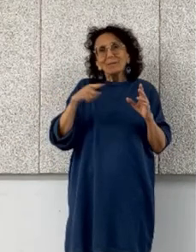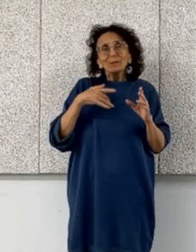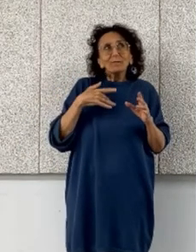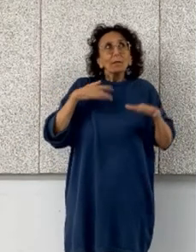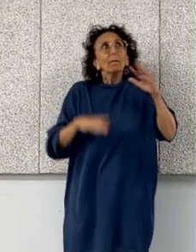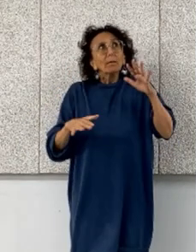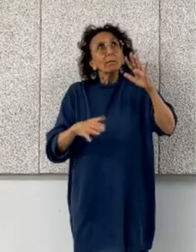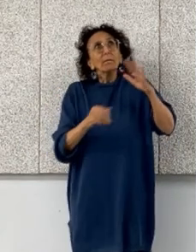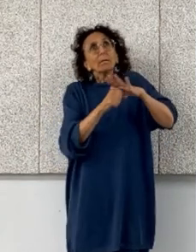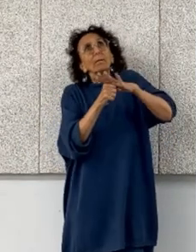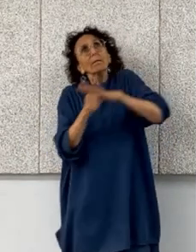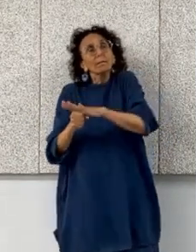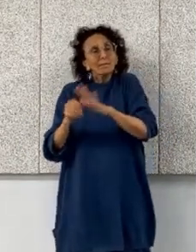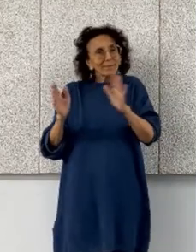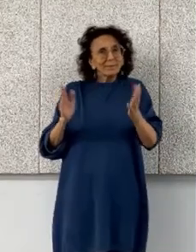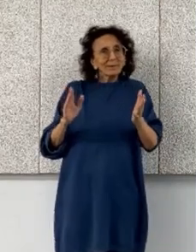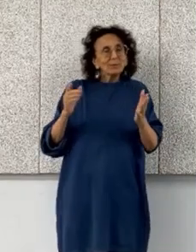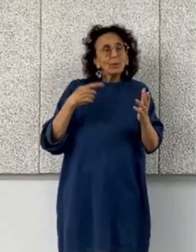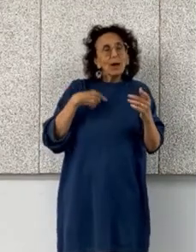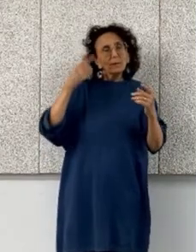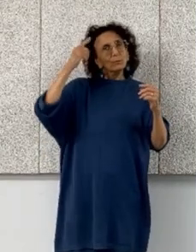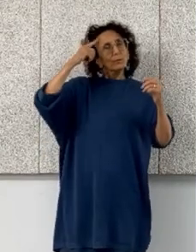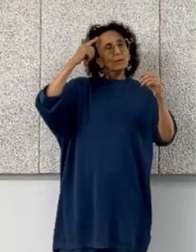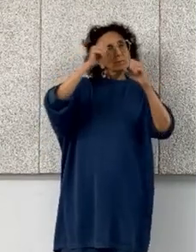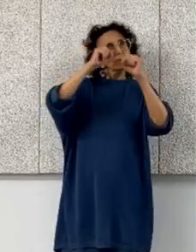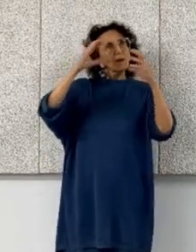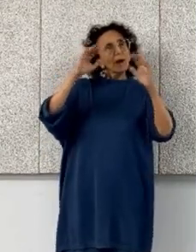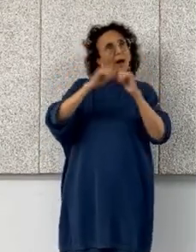how to show up and be